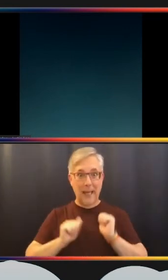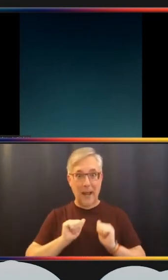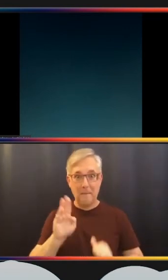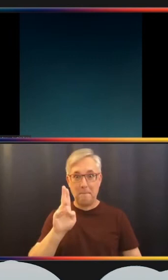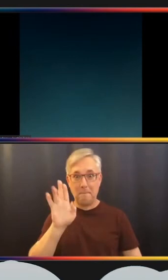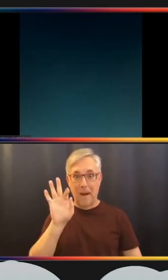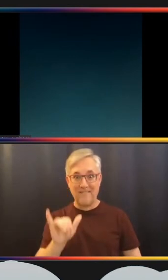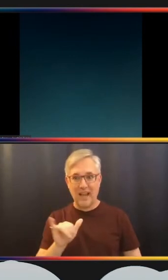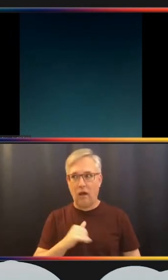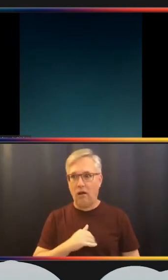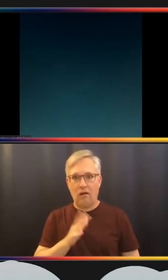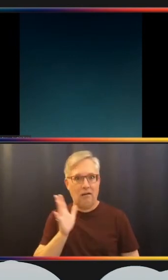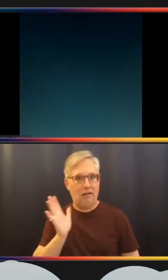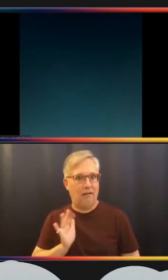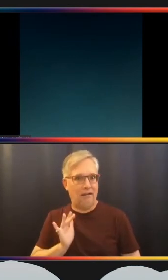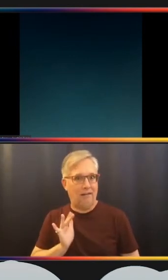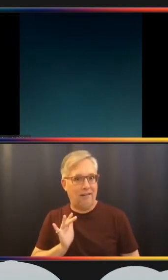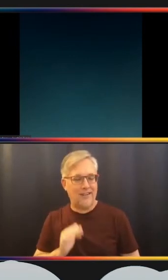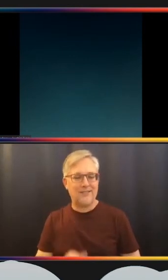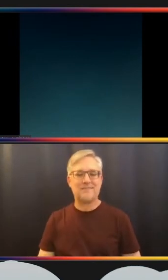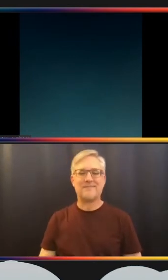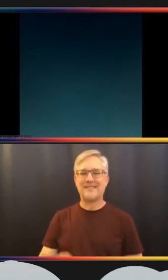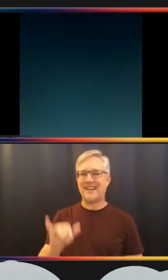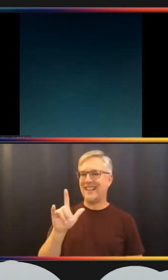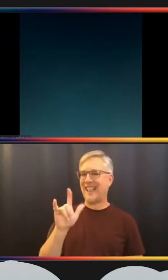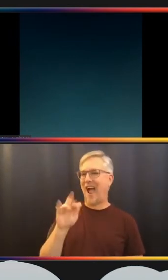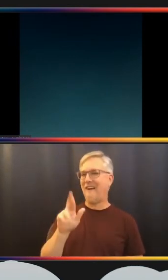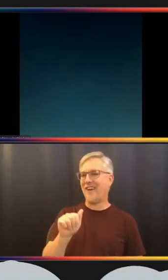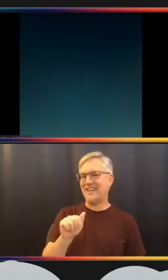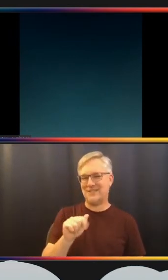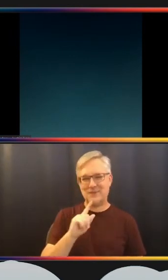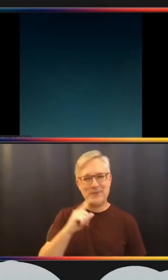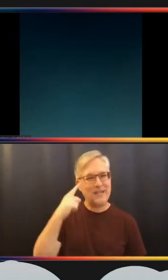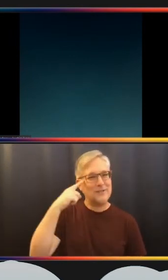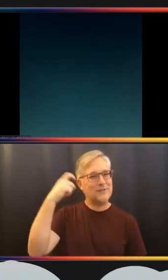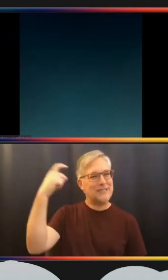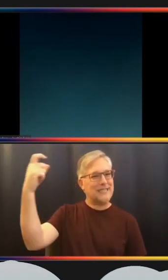really cool. You're like, it's a dream. I'm Buffy.